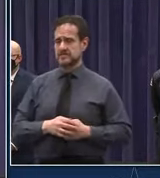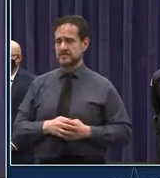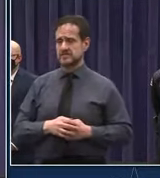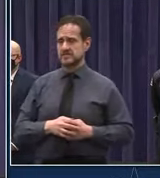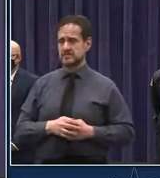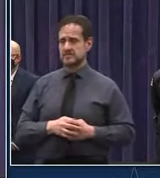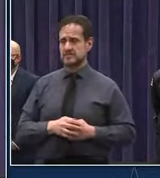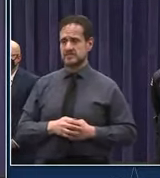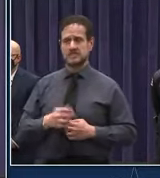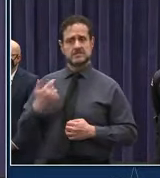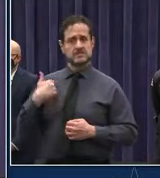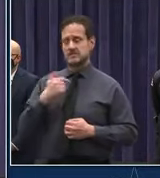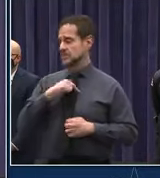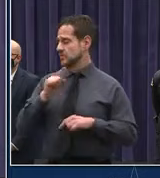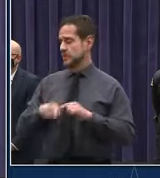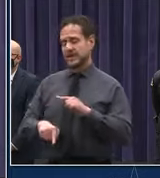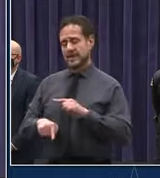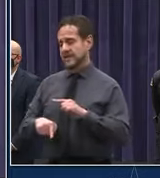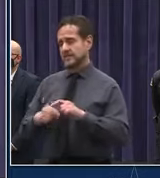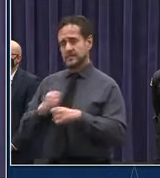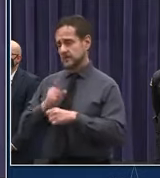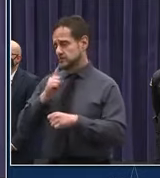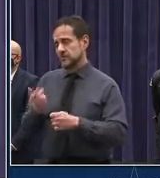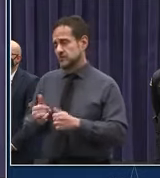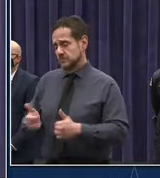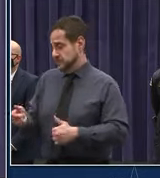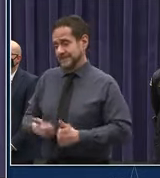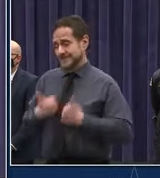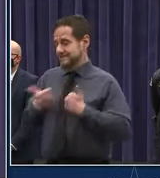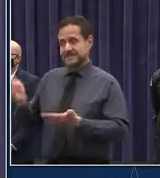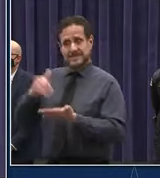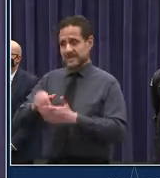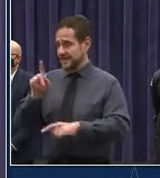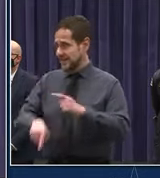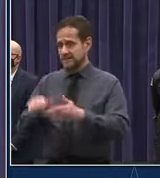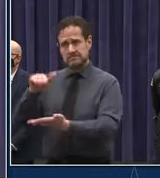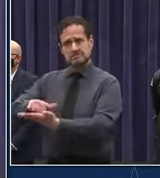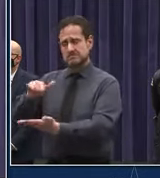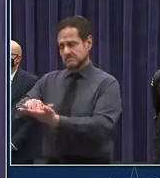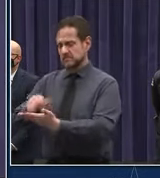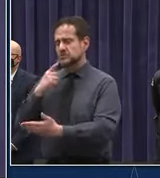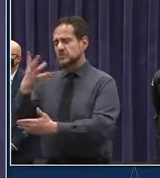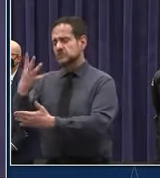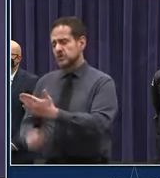And we again express our sincere condolences on behalf of a